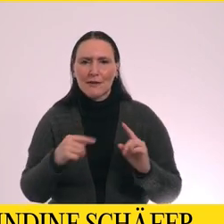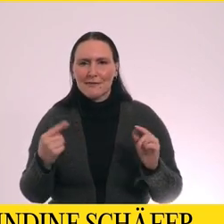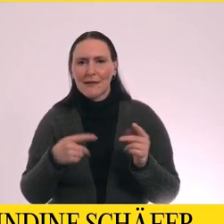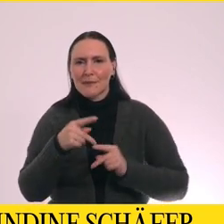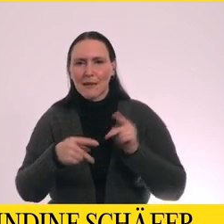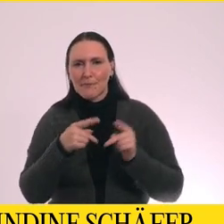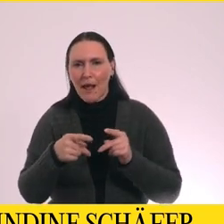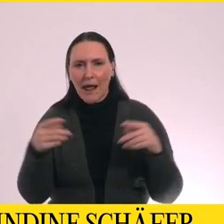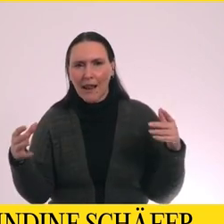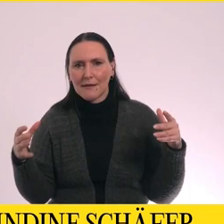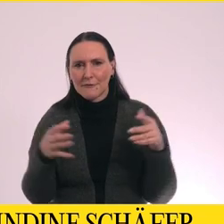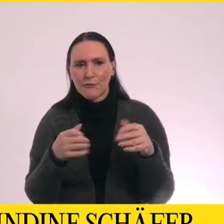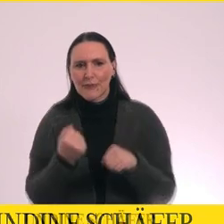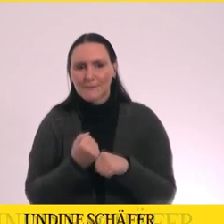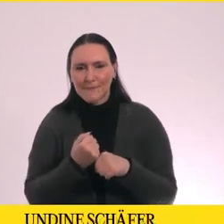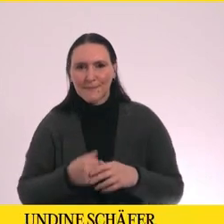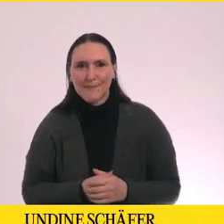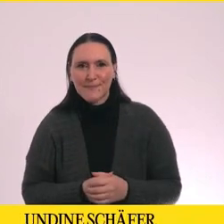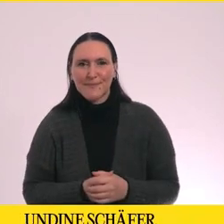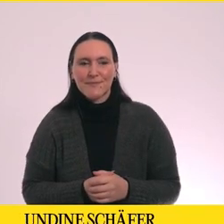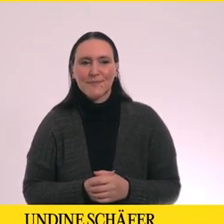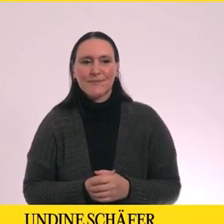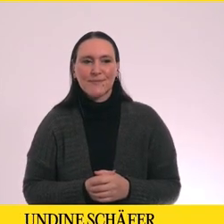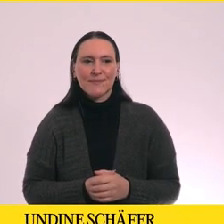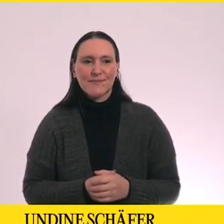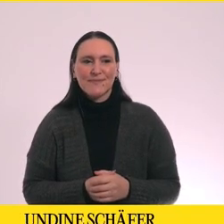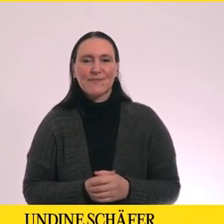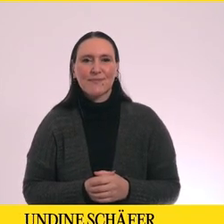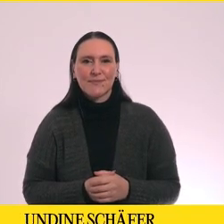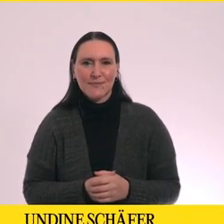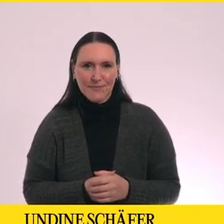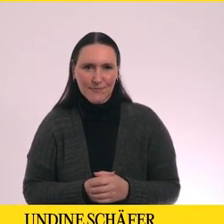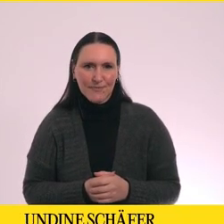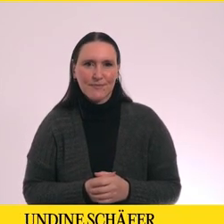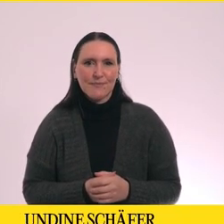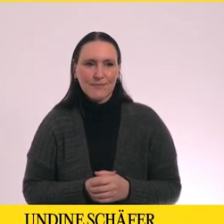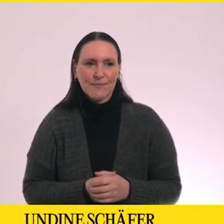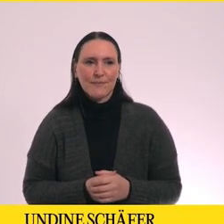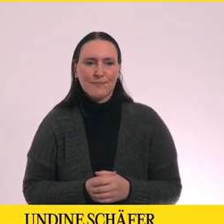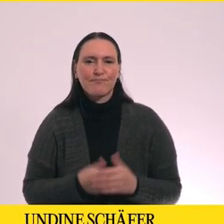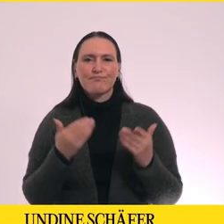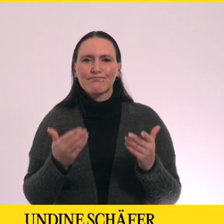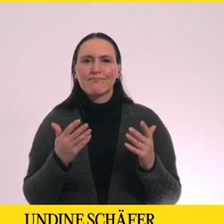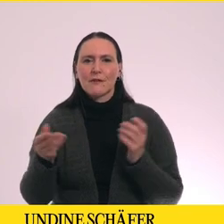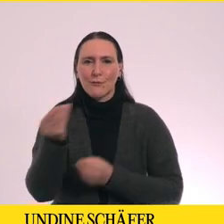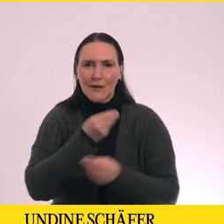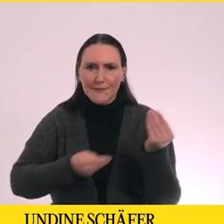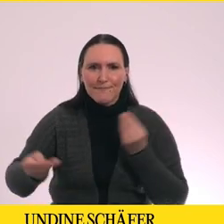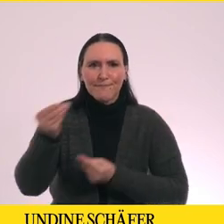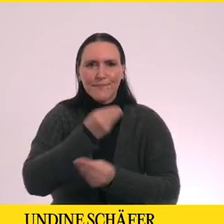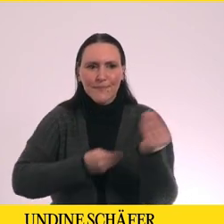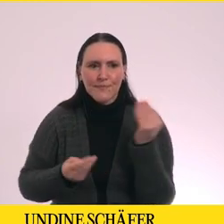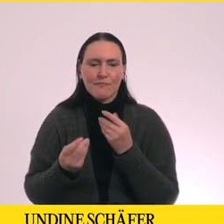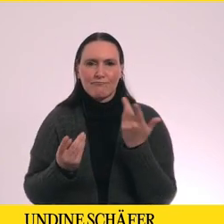Okay, thank you. We thought, just in terms of how the conversation would develop, that it would be really good